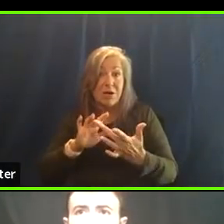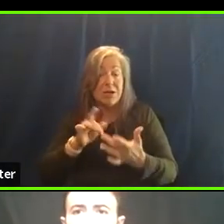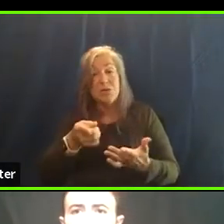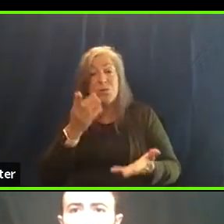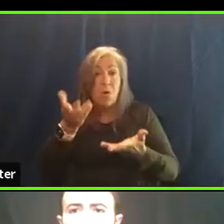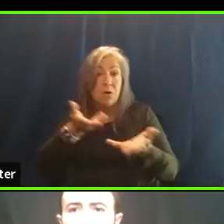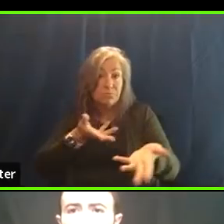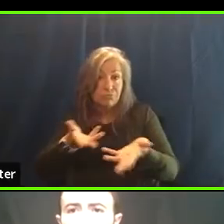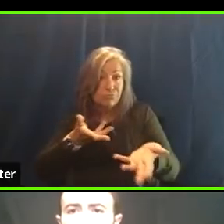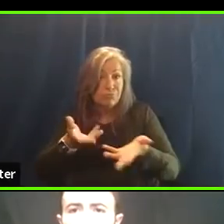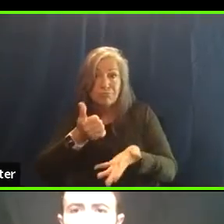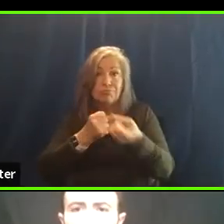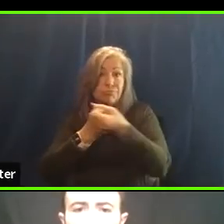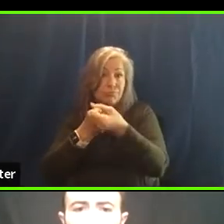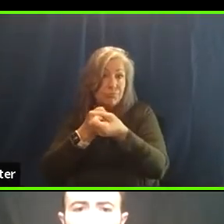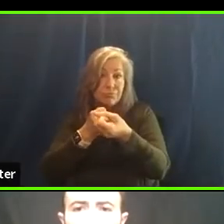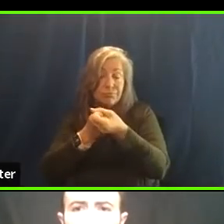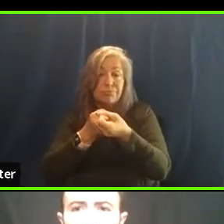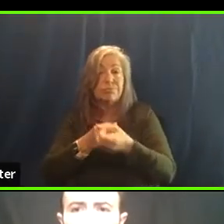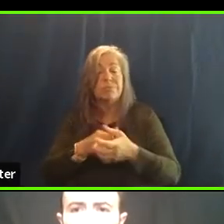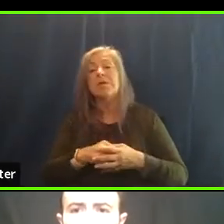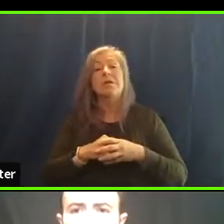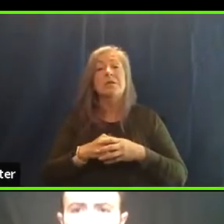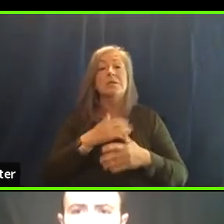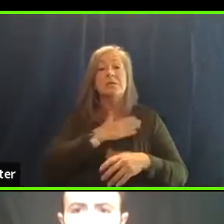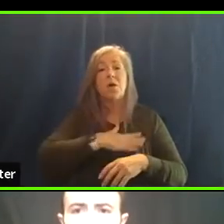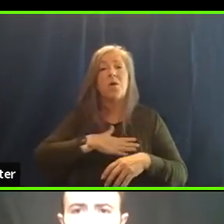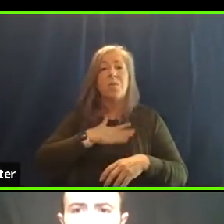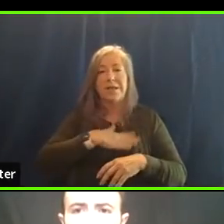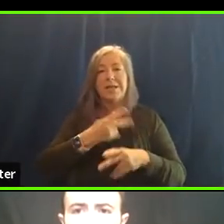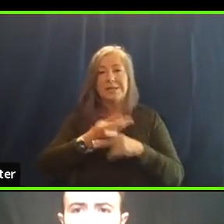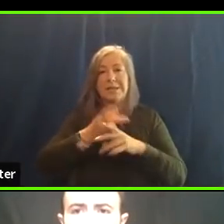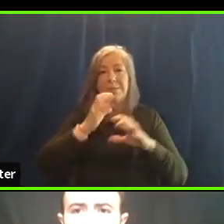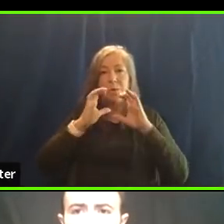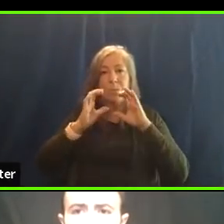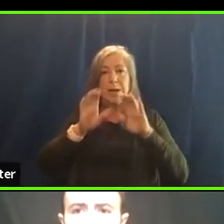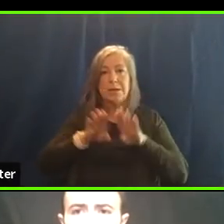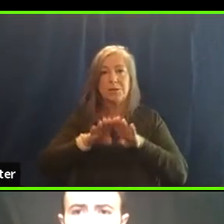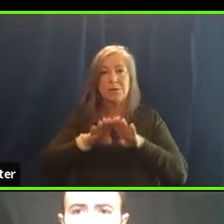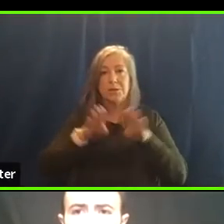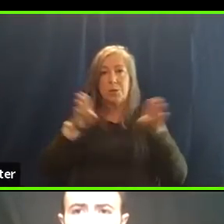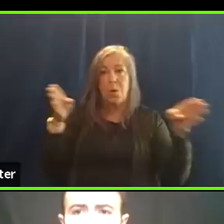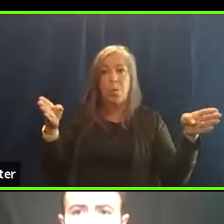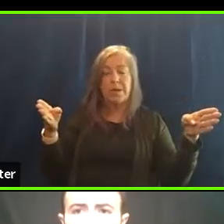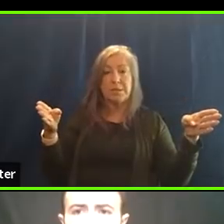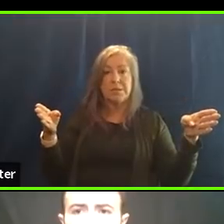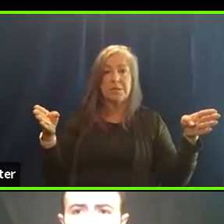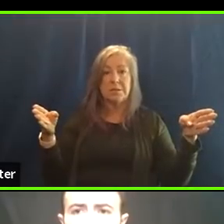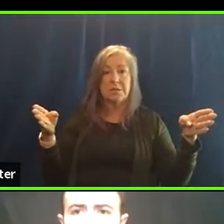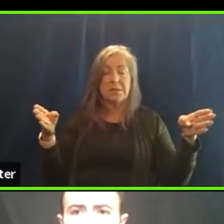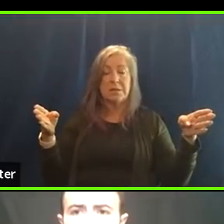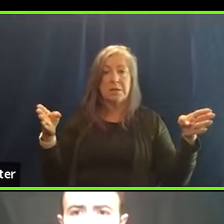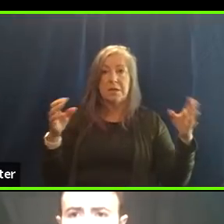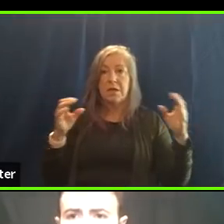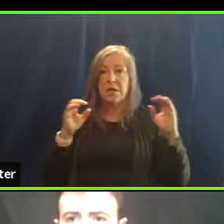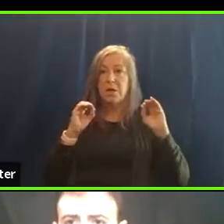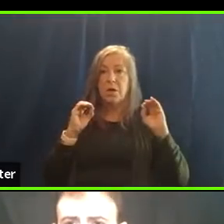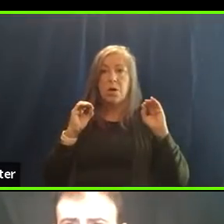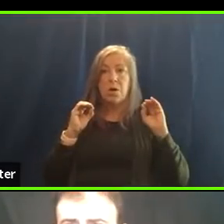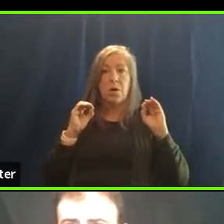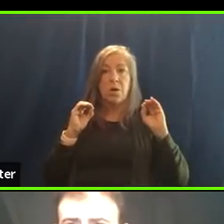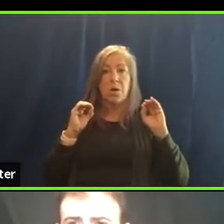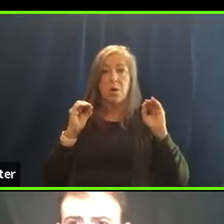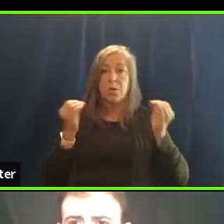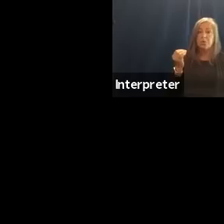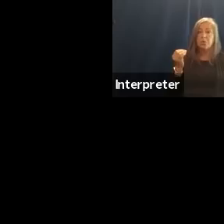us. So please, let's keep that line of communication open. There is absolutely no stigma around being